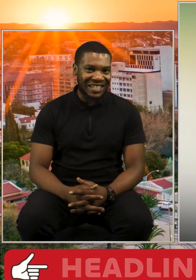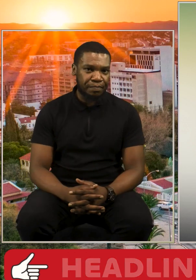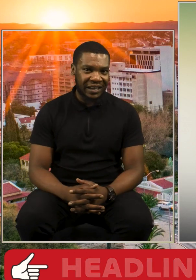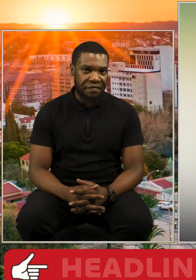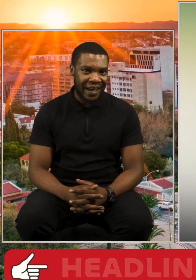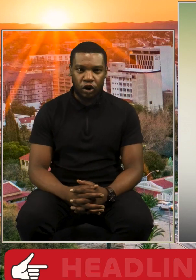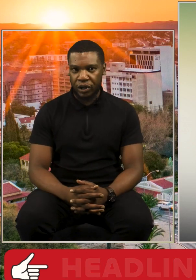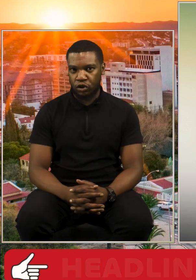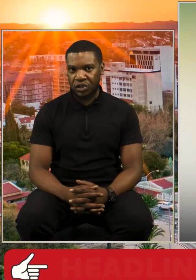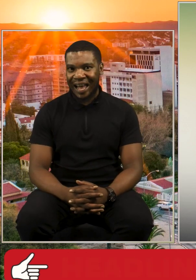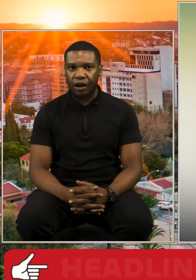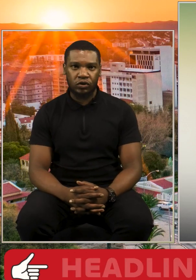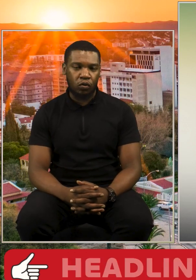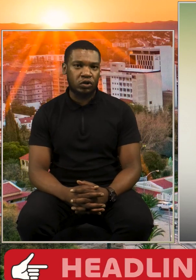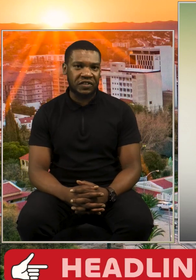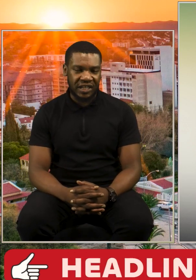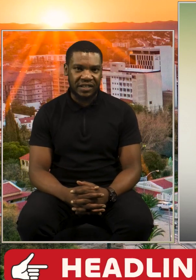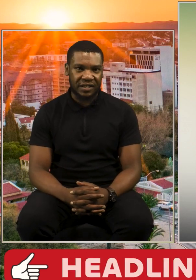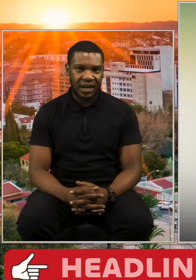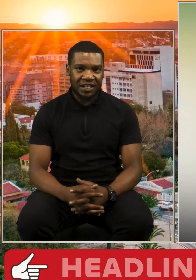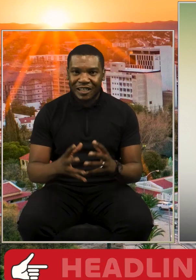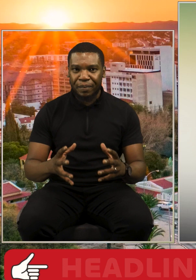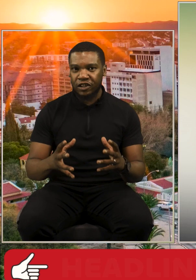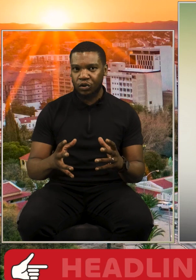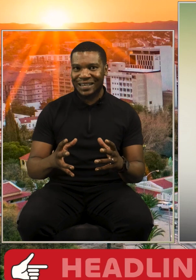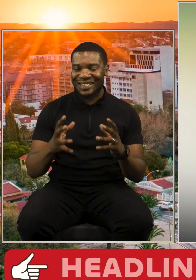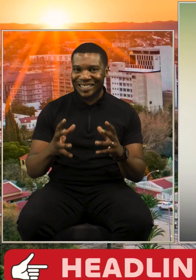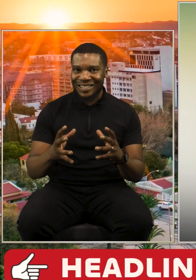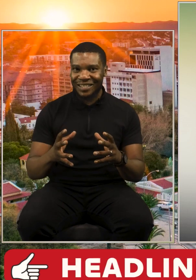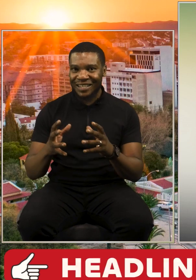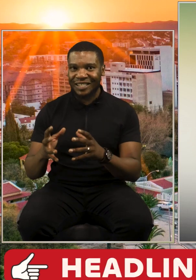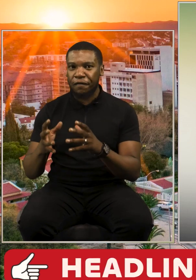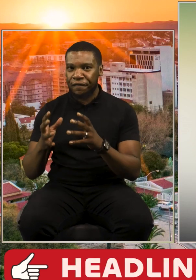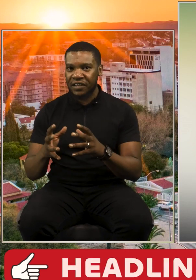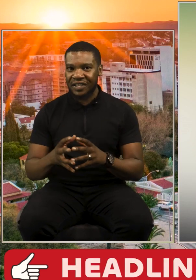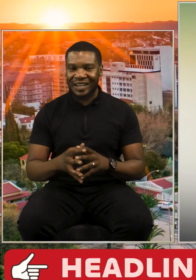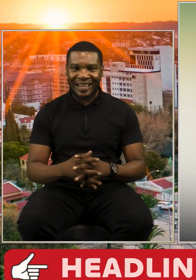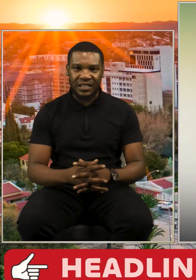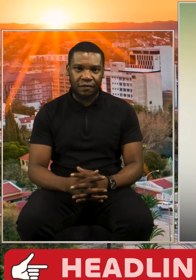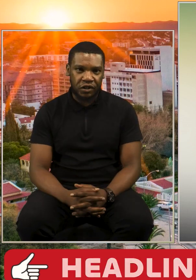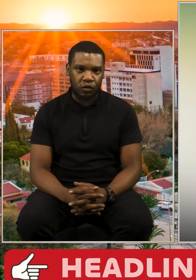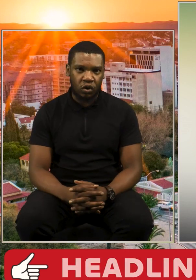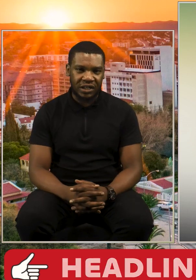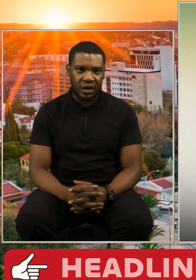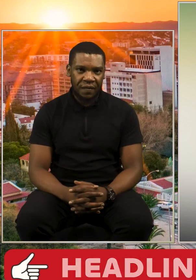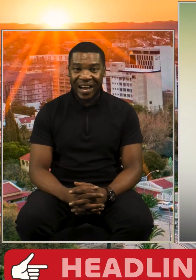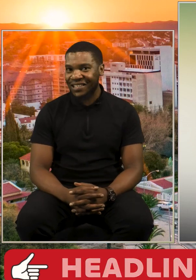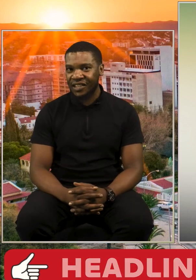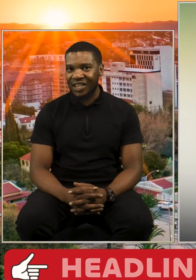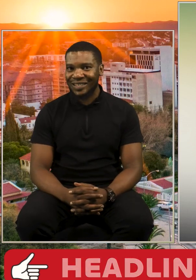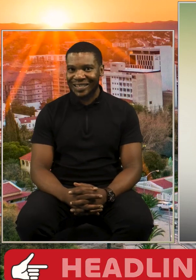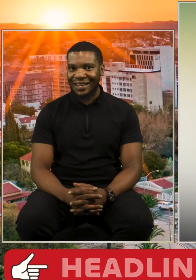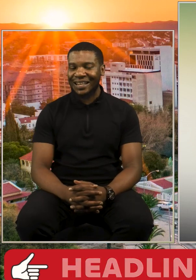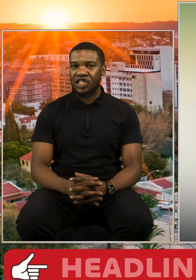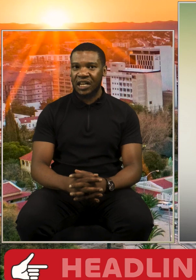of disbelief echoing through the hallowed halls of justice. Despite Uganda distancing itself faster than a cat avoiding water, the